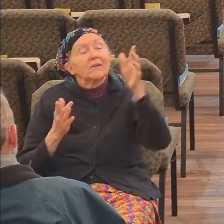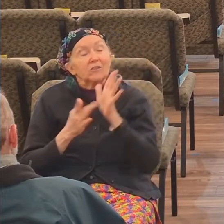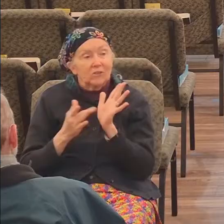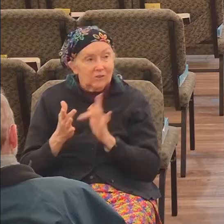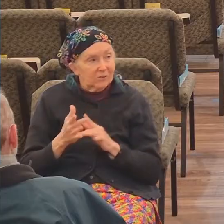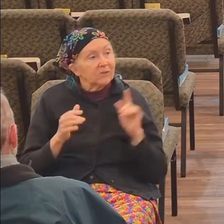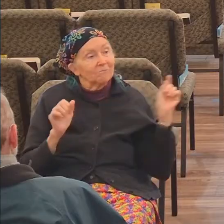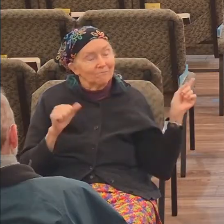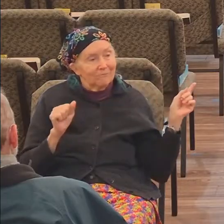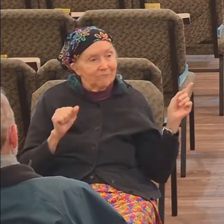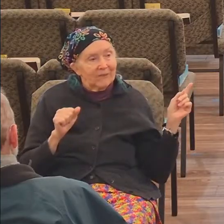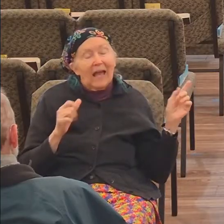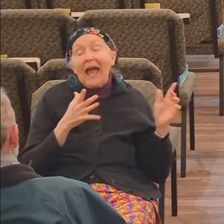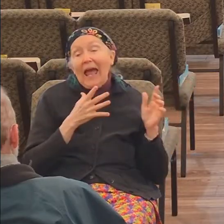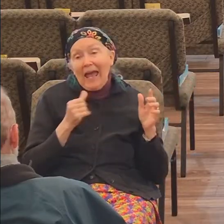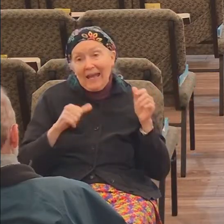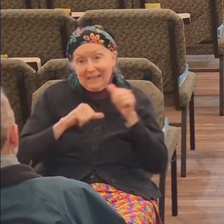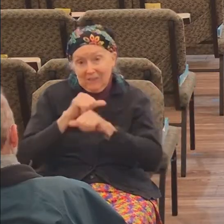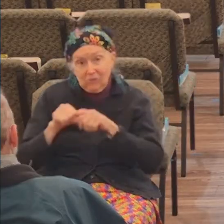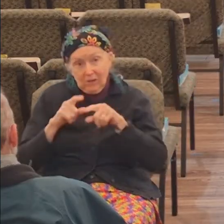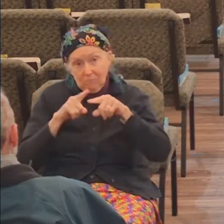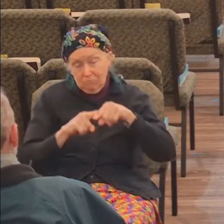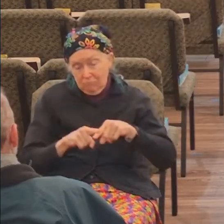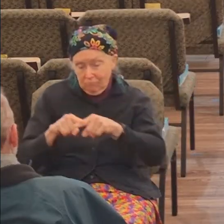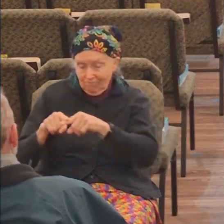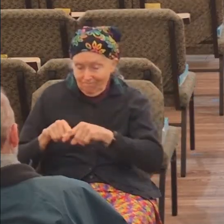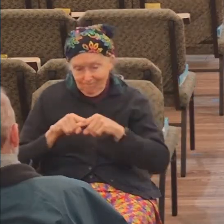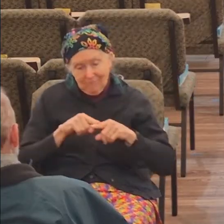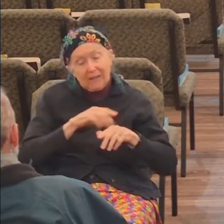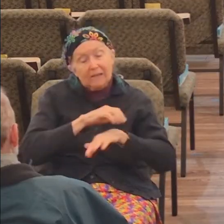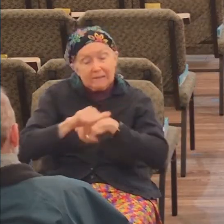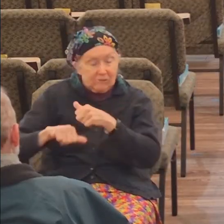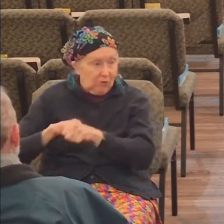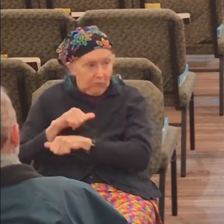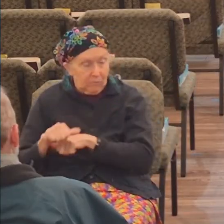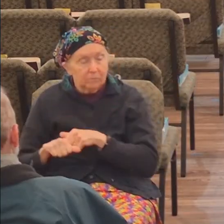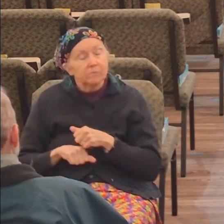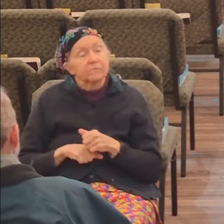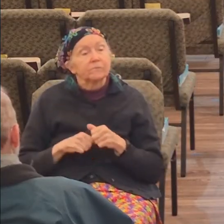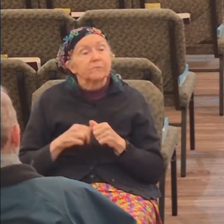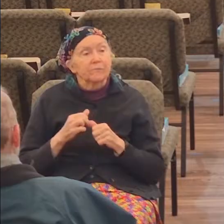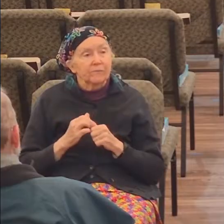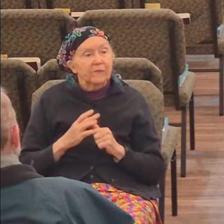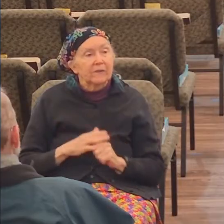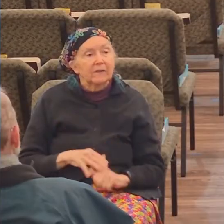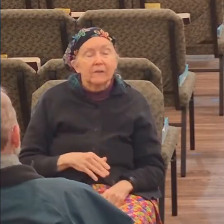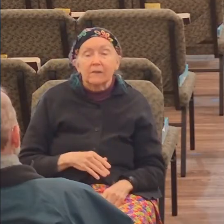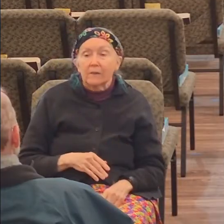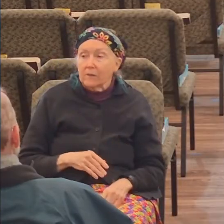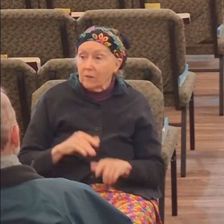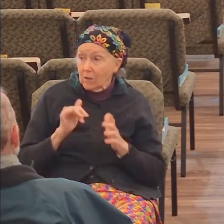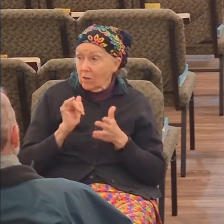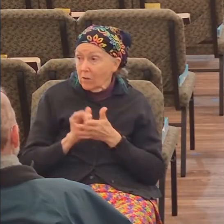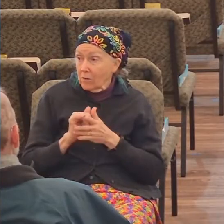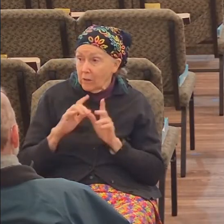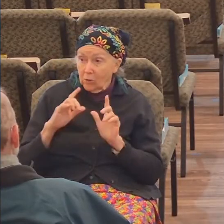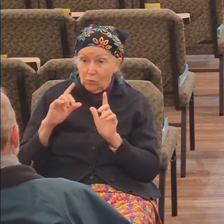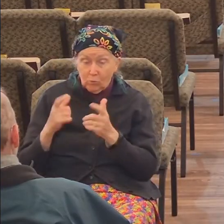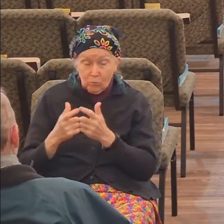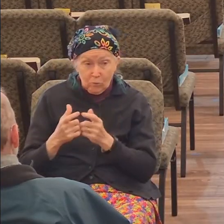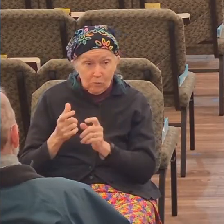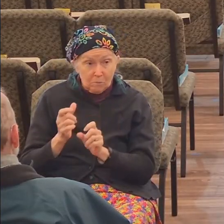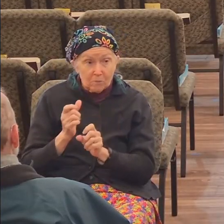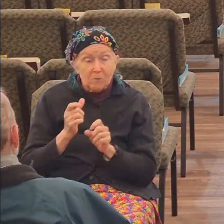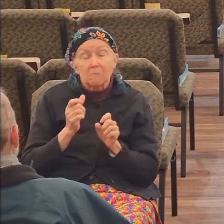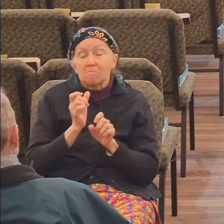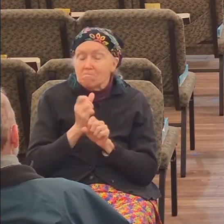Jesus and each other. Okay? Jesus and each other. And so these groups being formed by shared